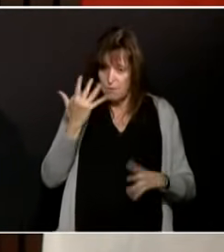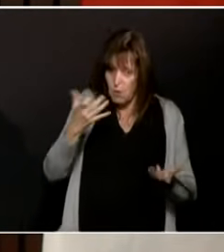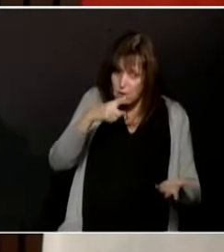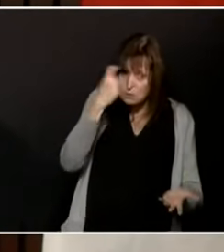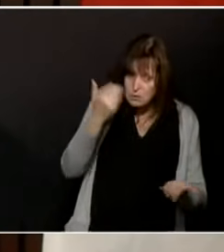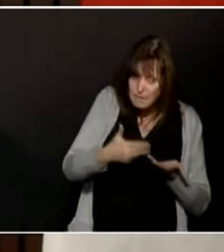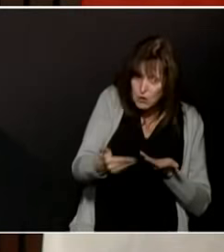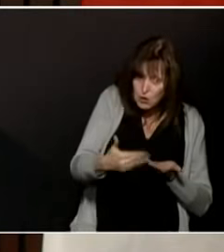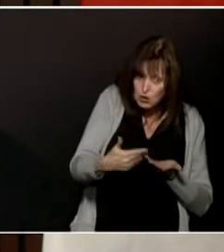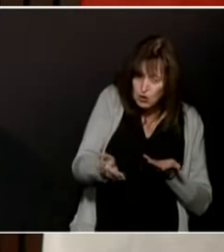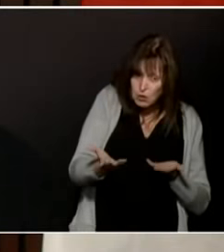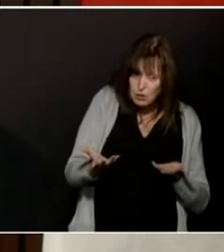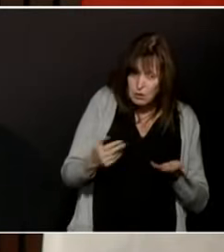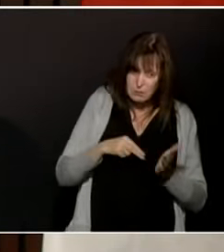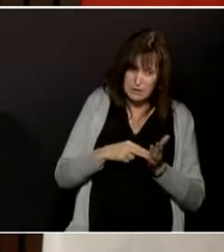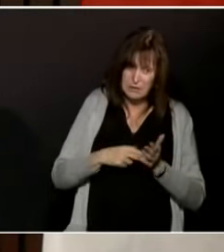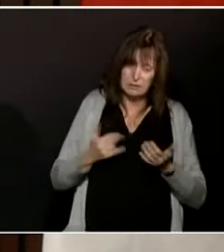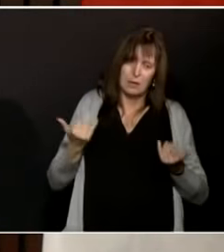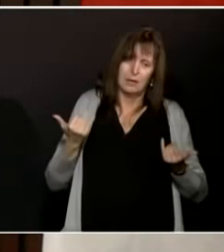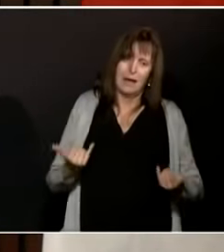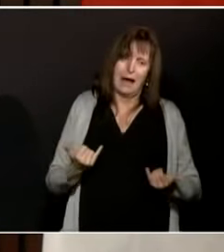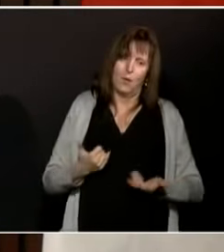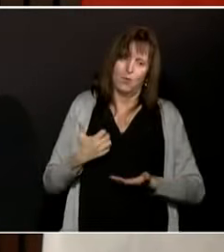now, means that we don't have to keep on doing this.